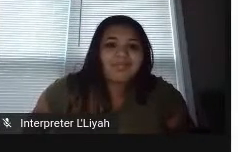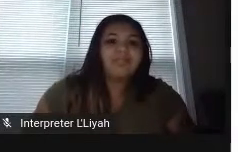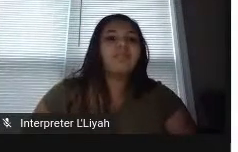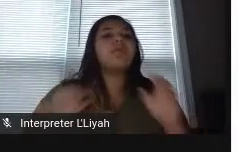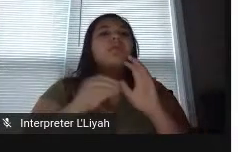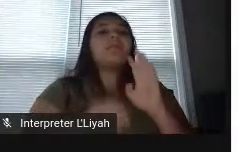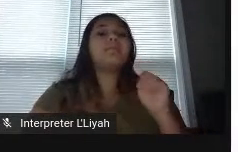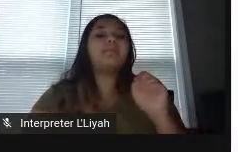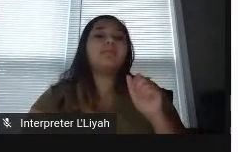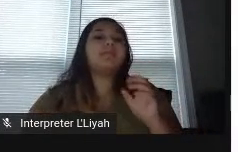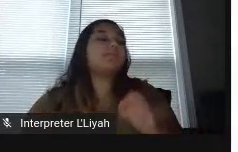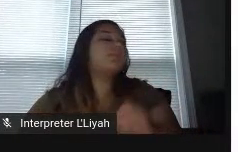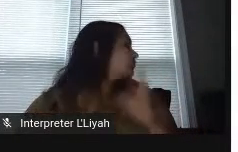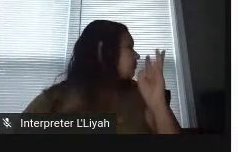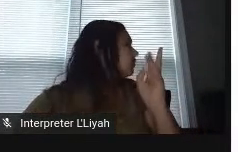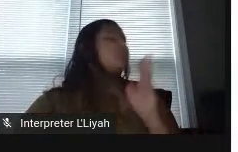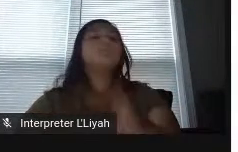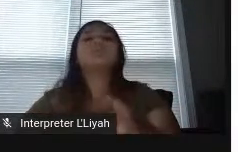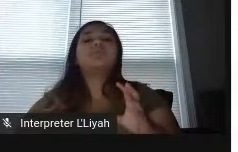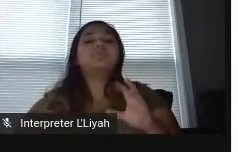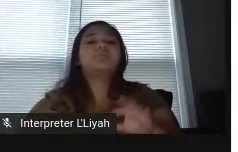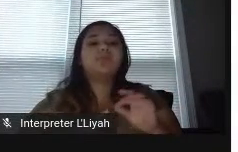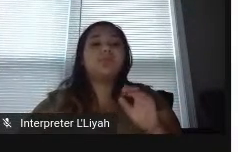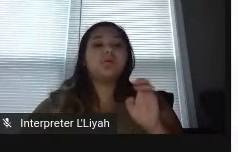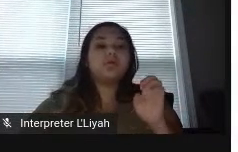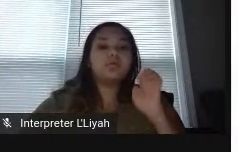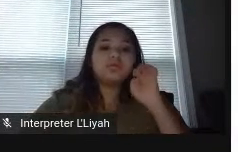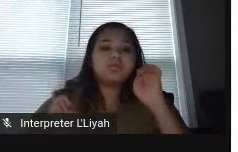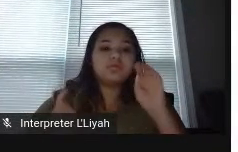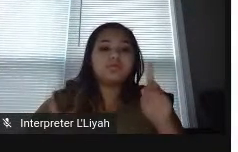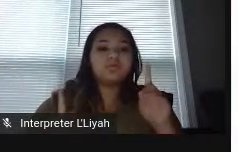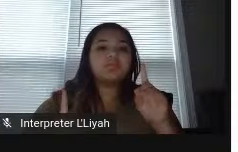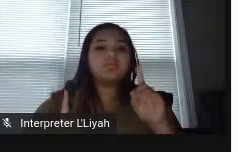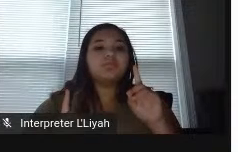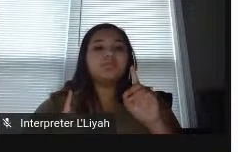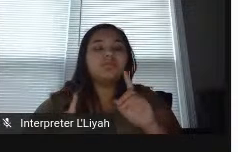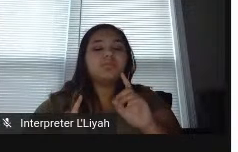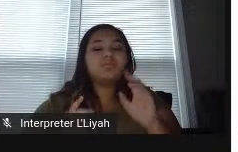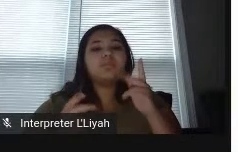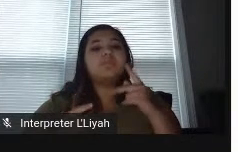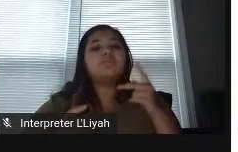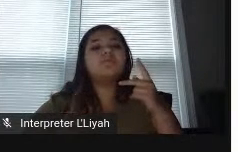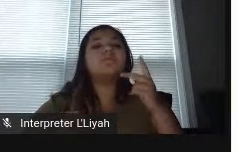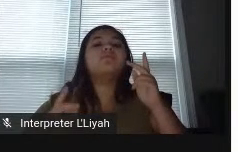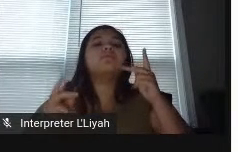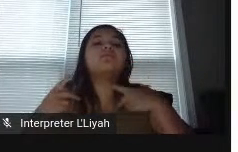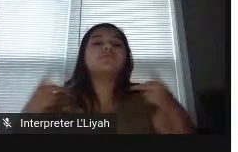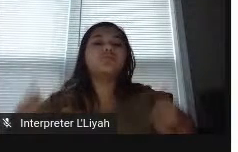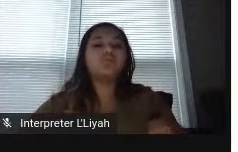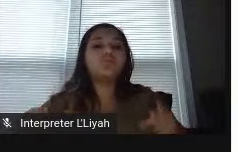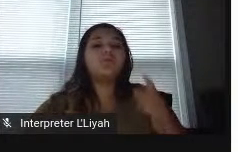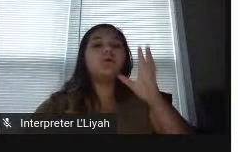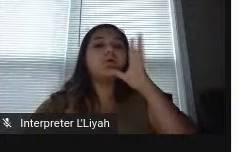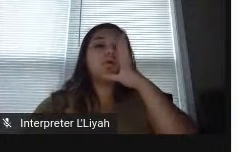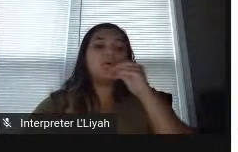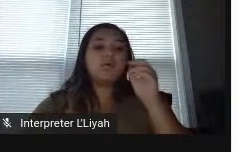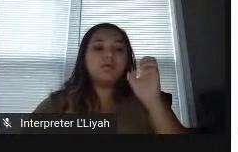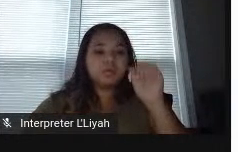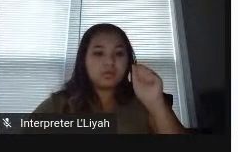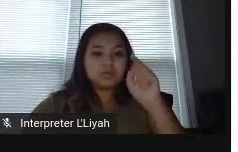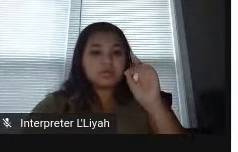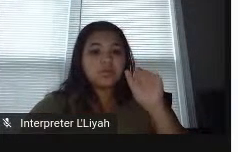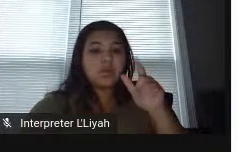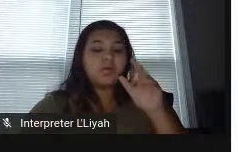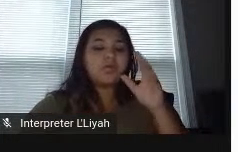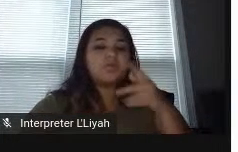Myth number 6, special education is only for kids with serious physical and intellect